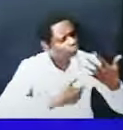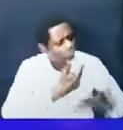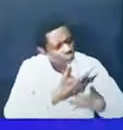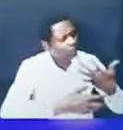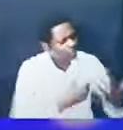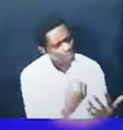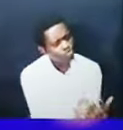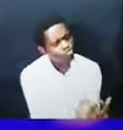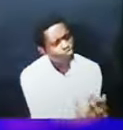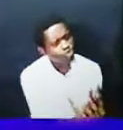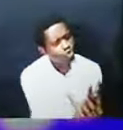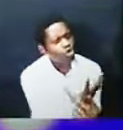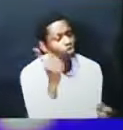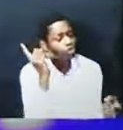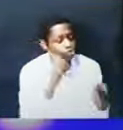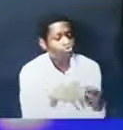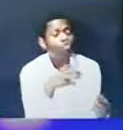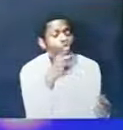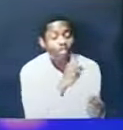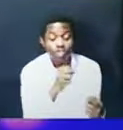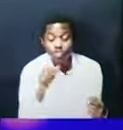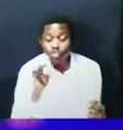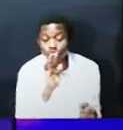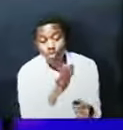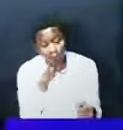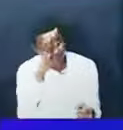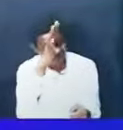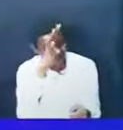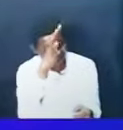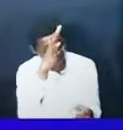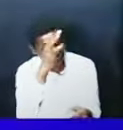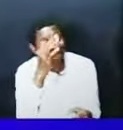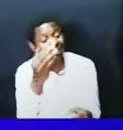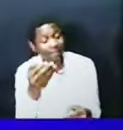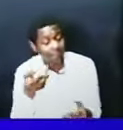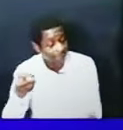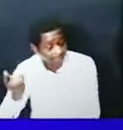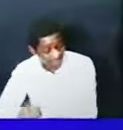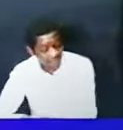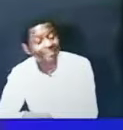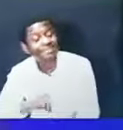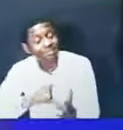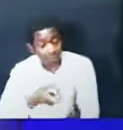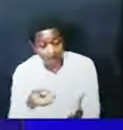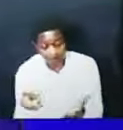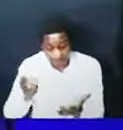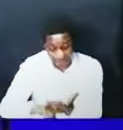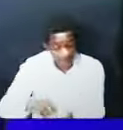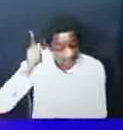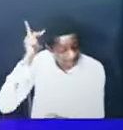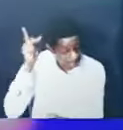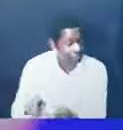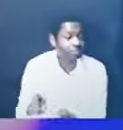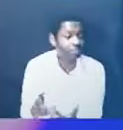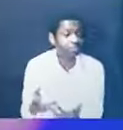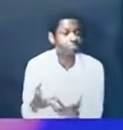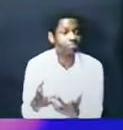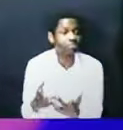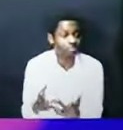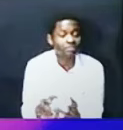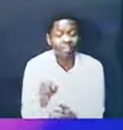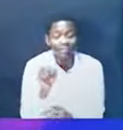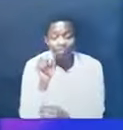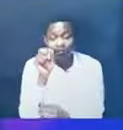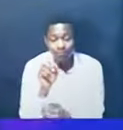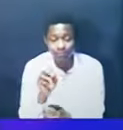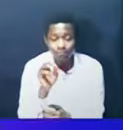kosi da agya no ahye asie. Now let's take verse 4. Ye twaso nyimu nan no. But when the set time had fully